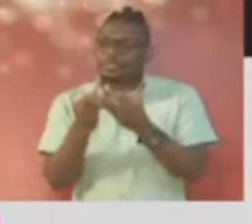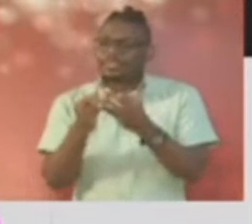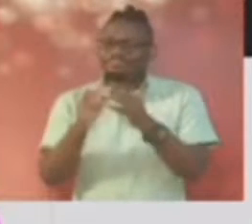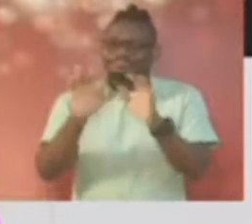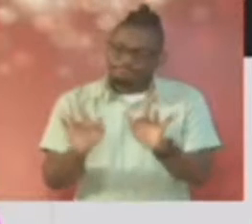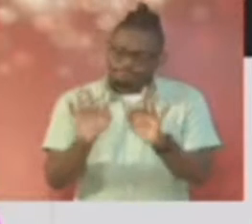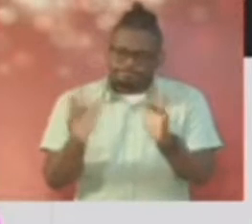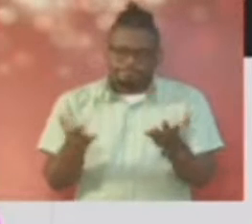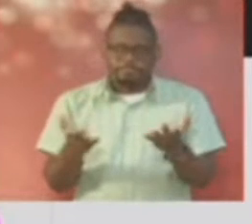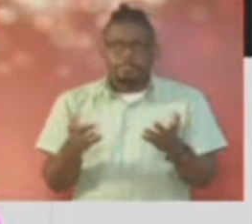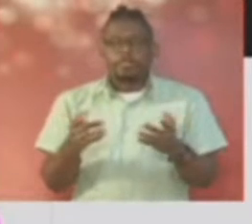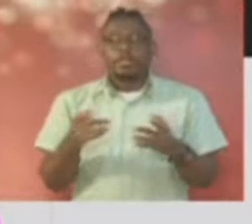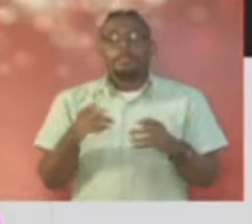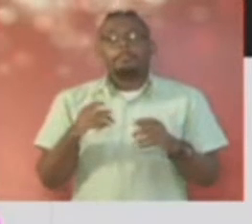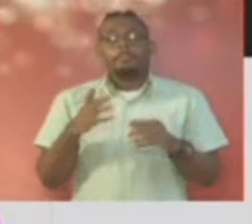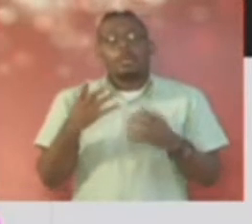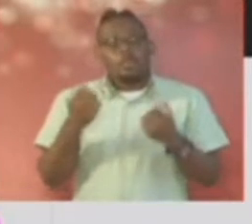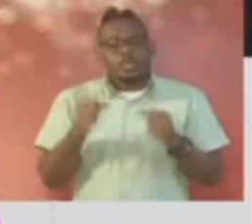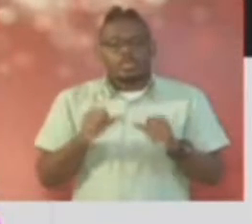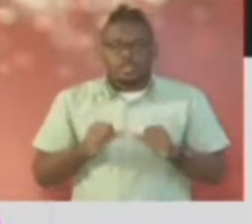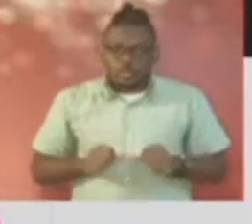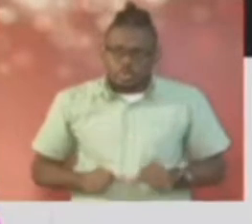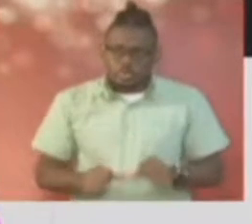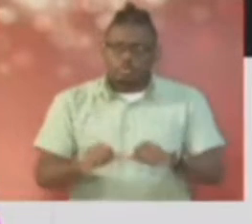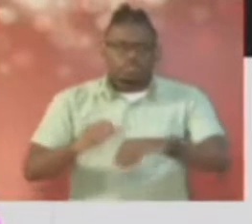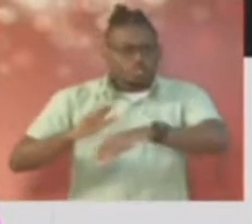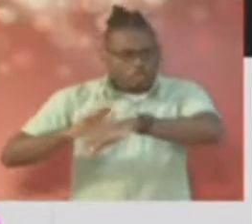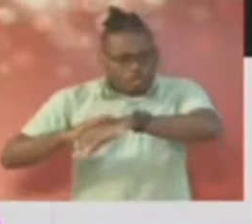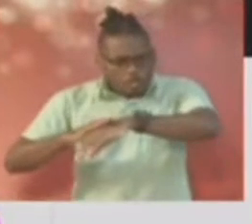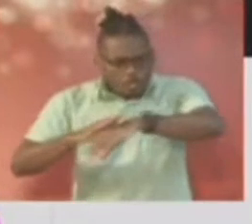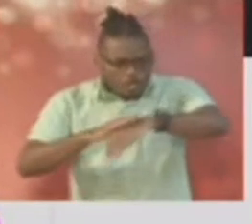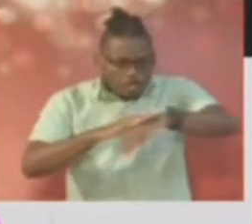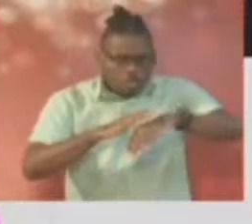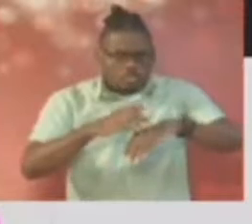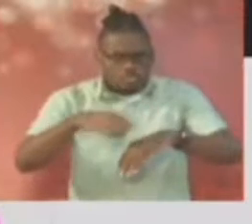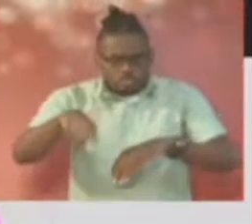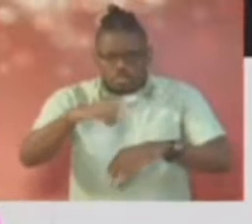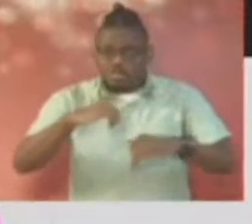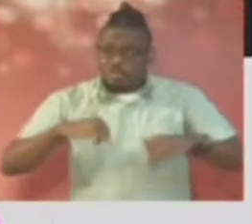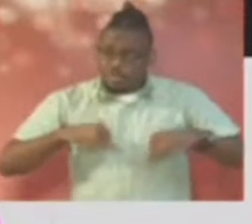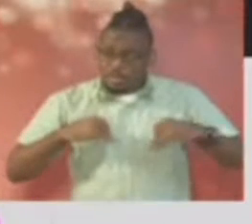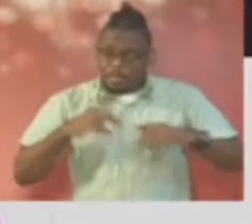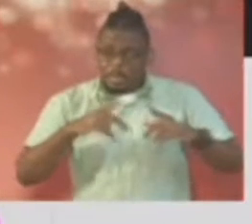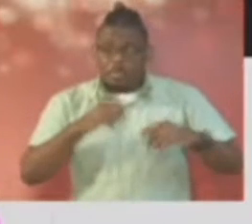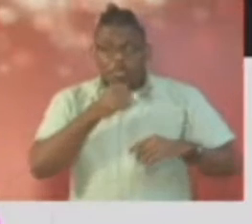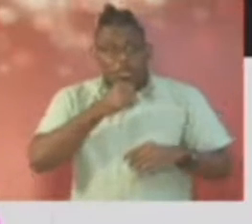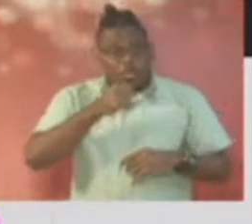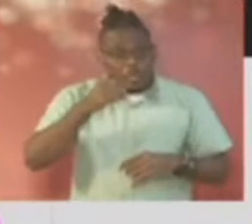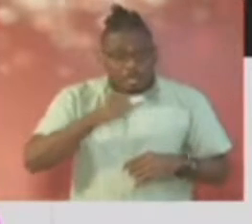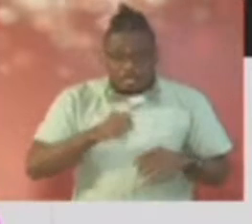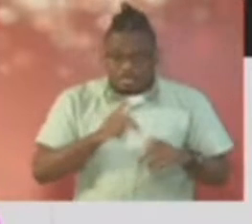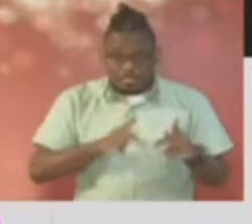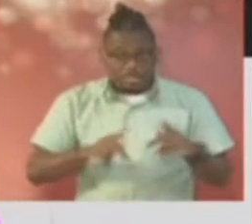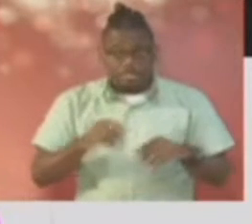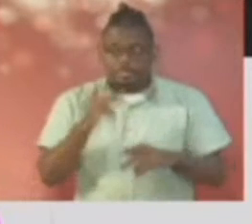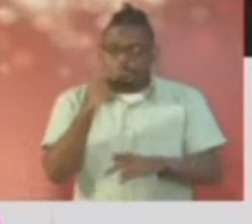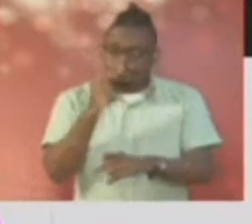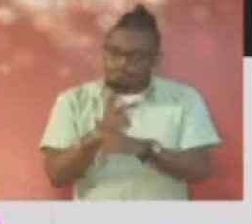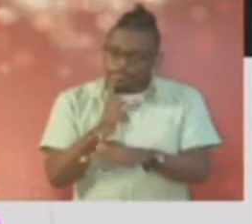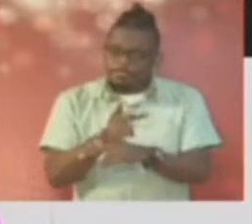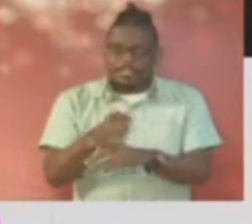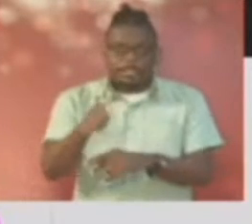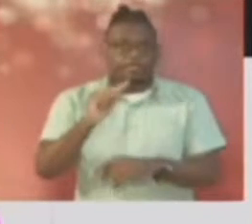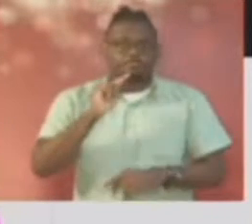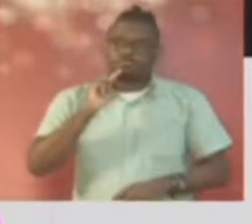the general population that regardless of age, everyone should take COVID-19 seriously and take all the measures that can